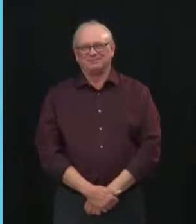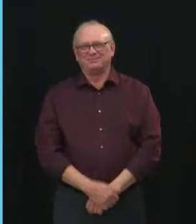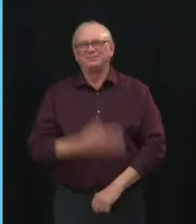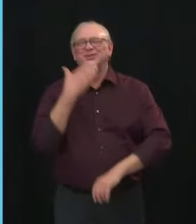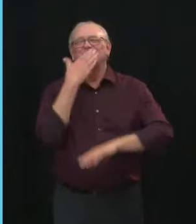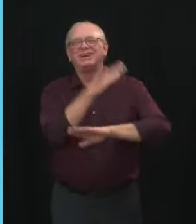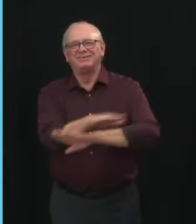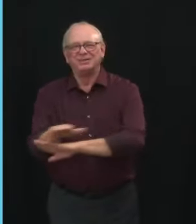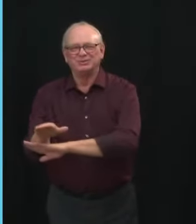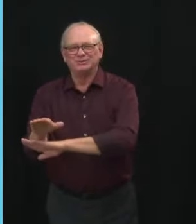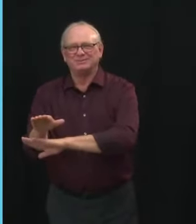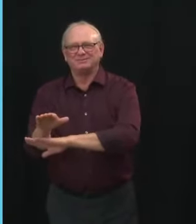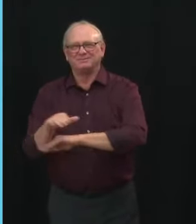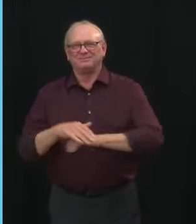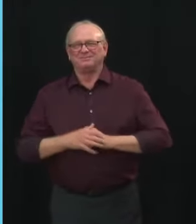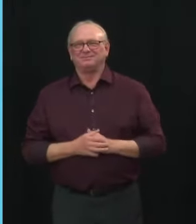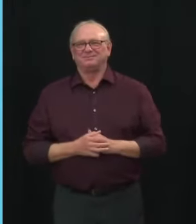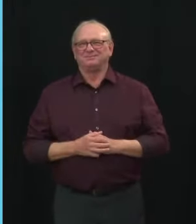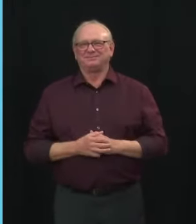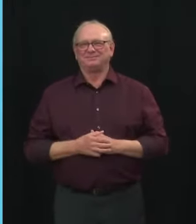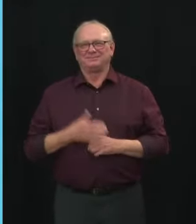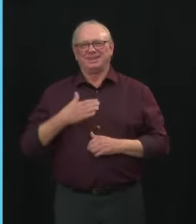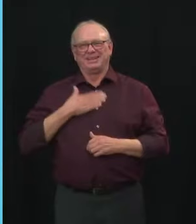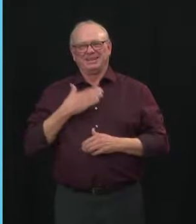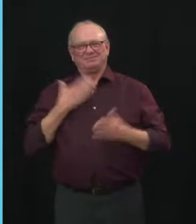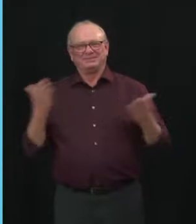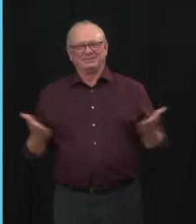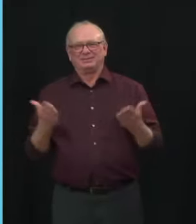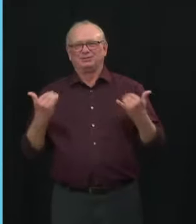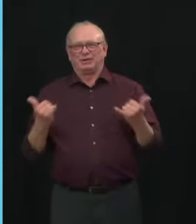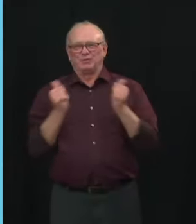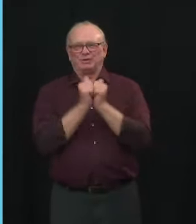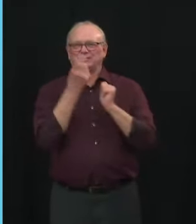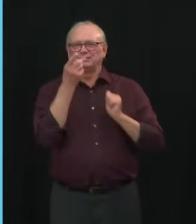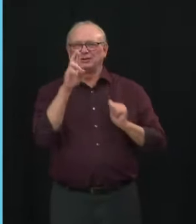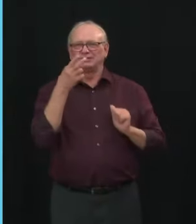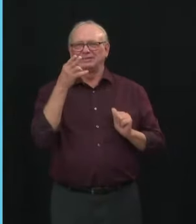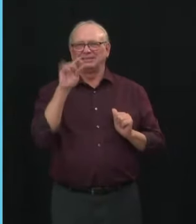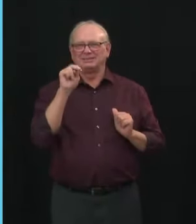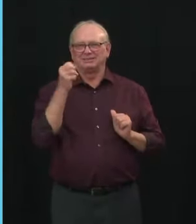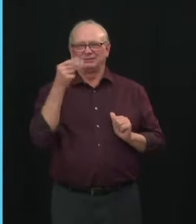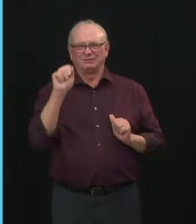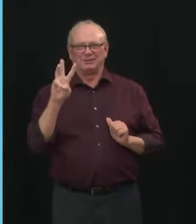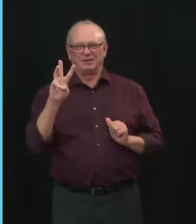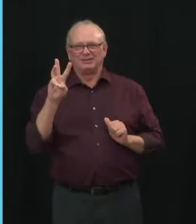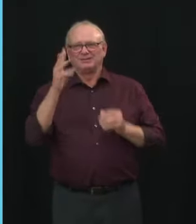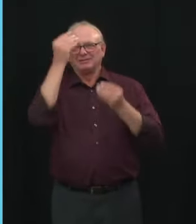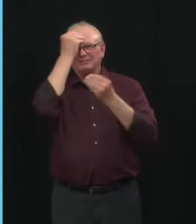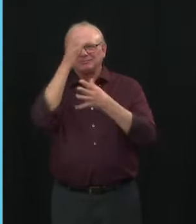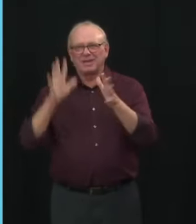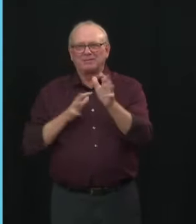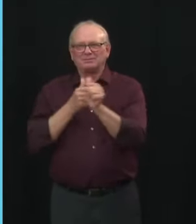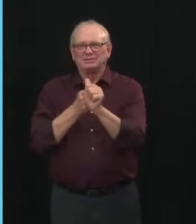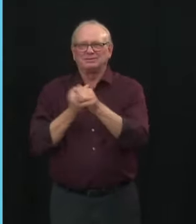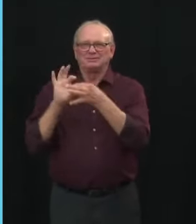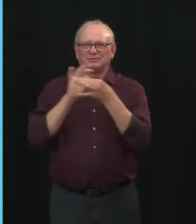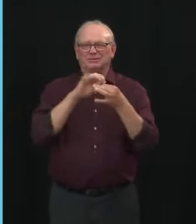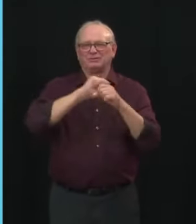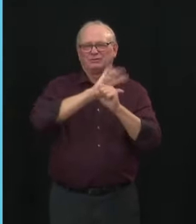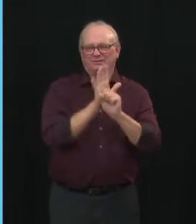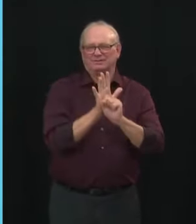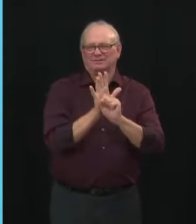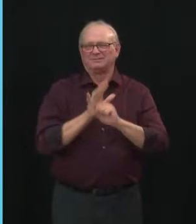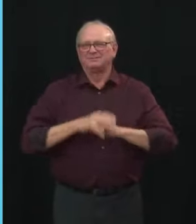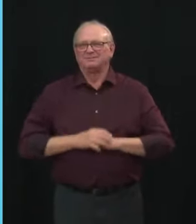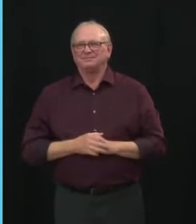Good afternoon, everyone. I'm pleased to be here today with Dr. Hinshaw to provide an update on COVID-19. Dr. Hinshaw